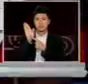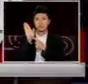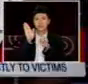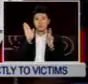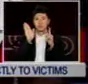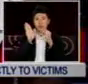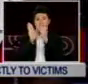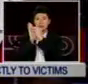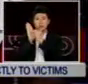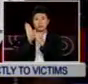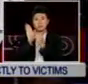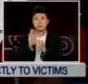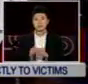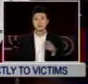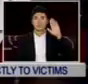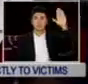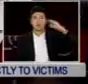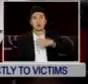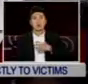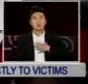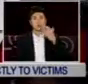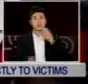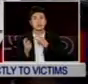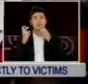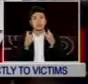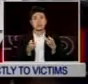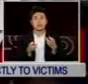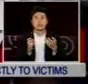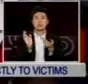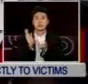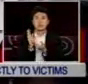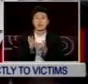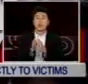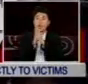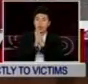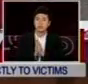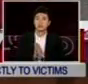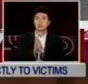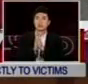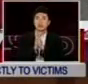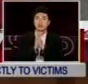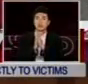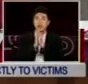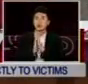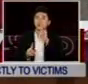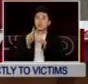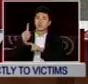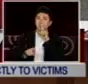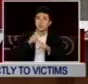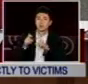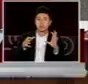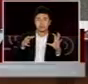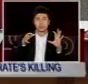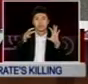document, Mr. President? We will object, Your Honor, because manifestation is no evidence just whatsoever. Just ask the question. I link